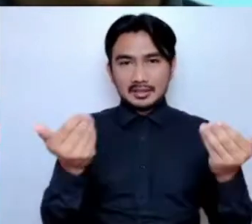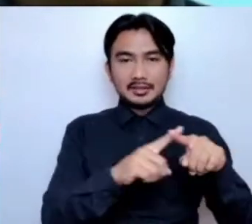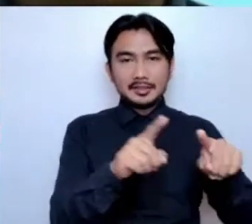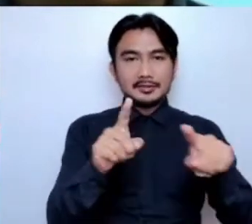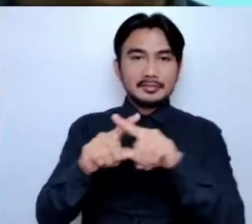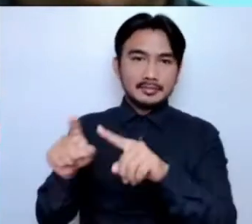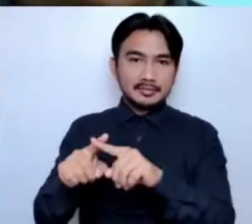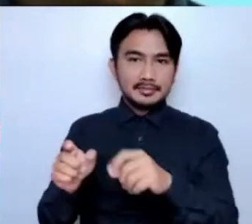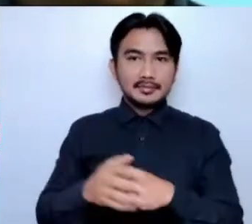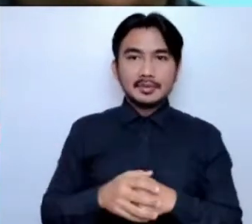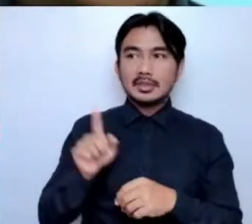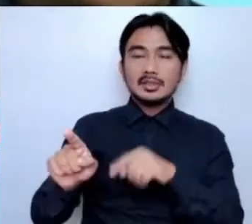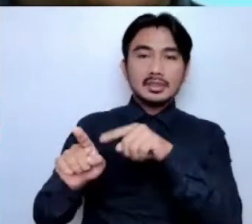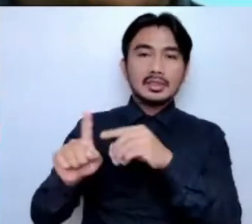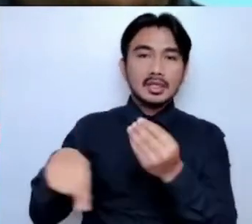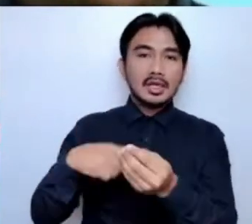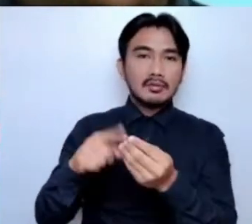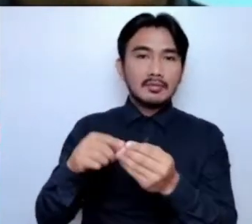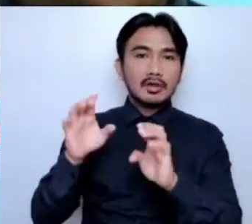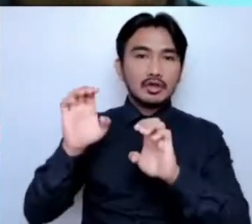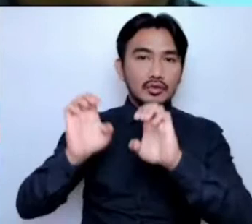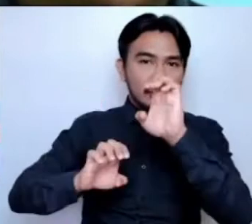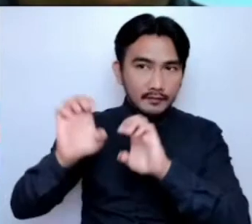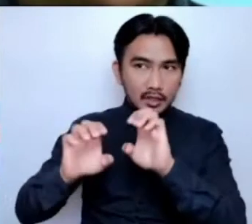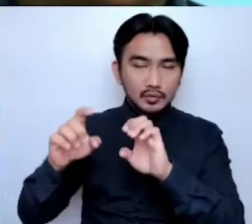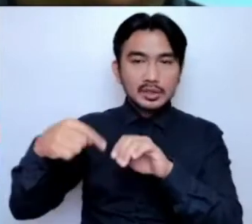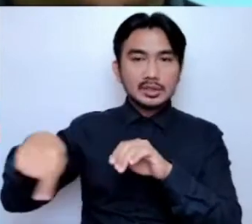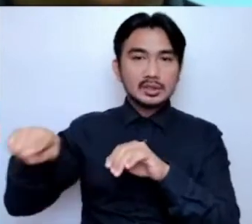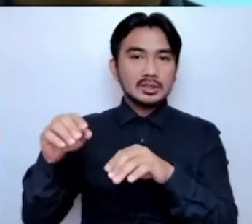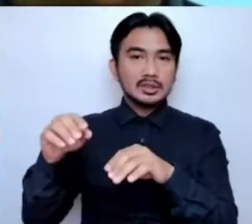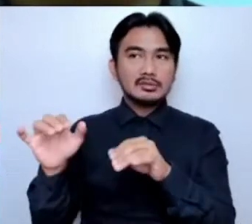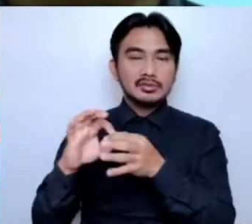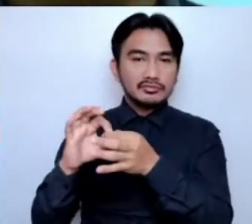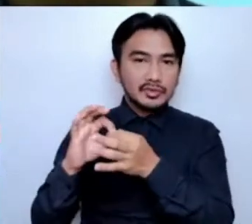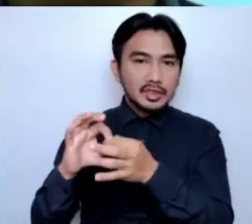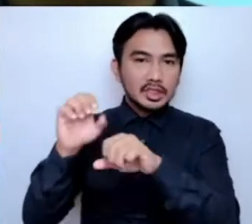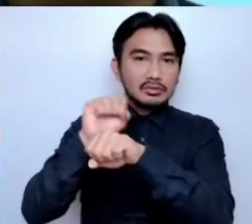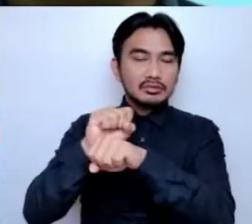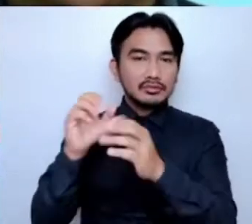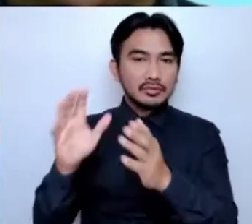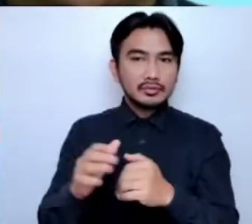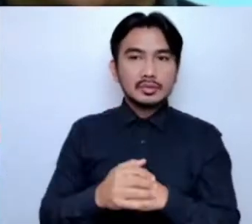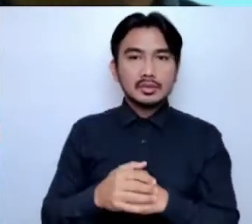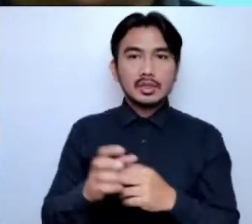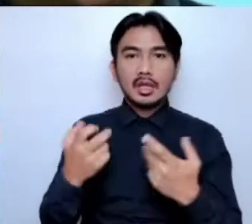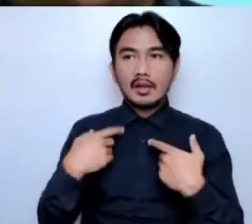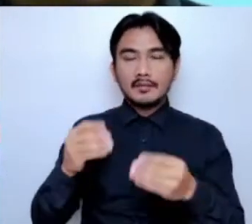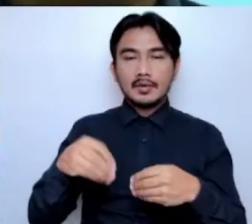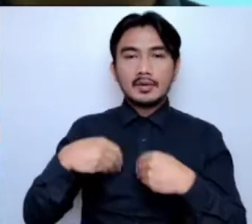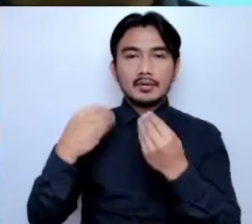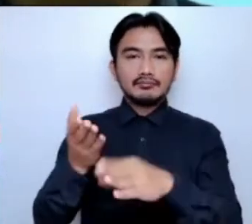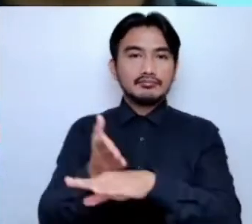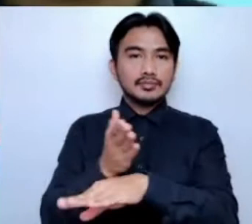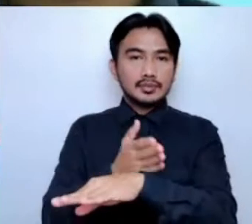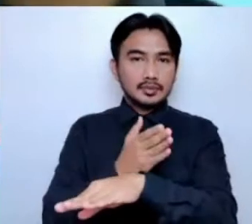to do with the evaluation with colleagues on the effectiveness of teaching strategies that promote learner achievement in